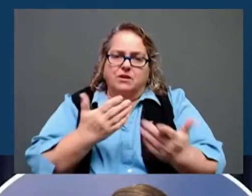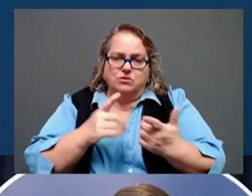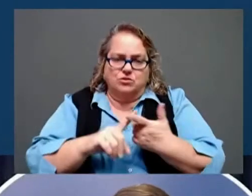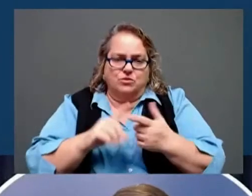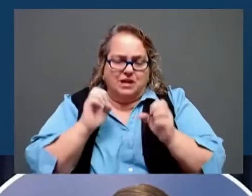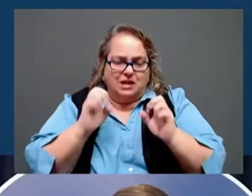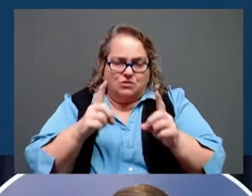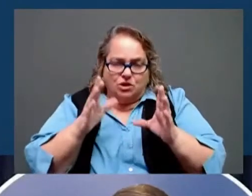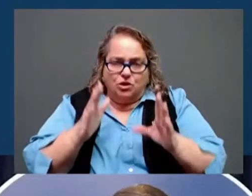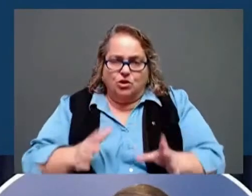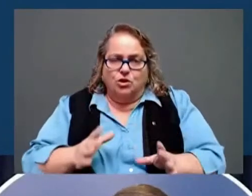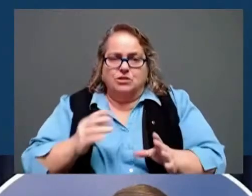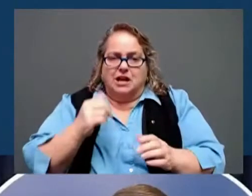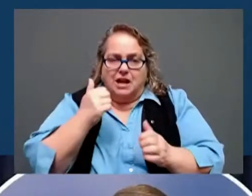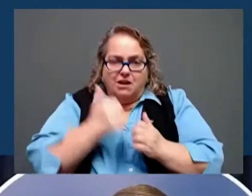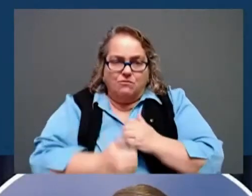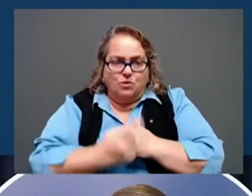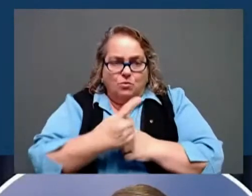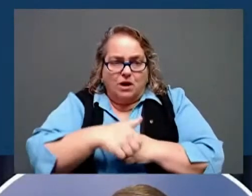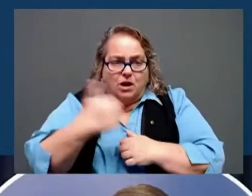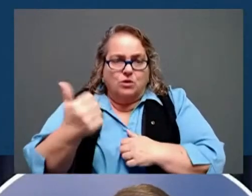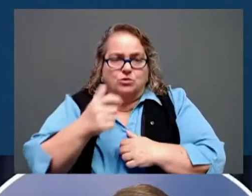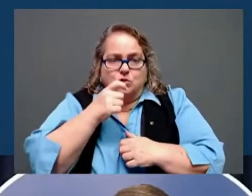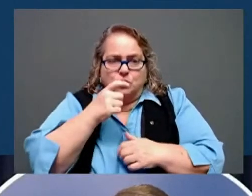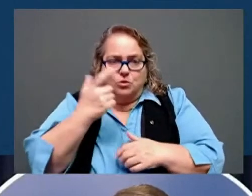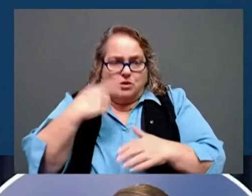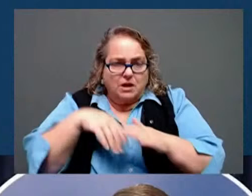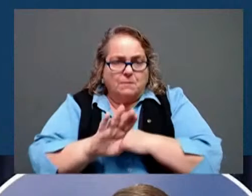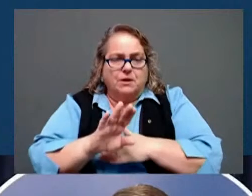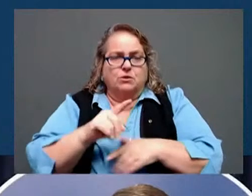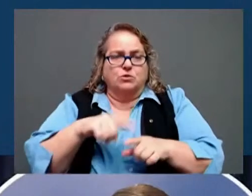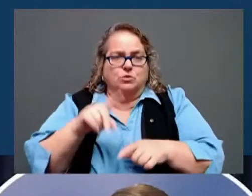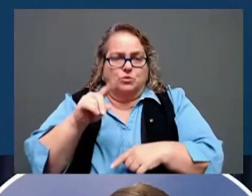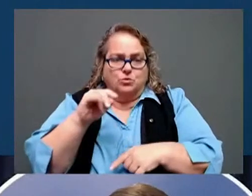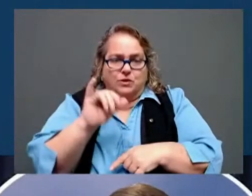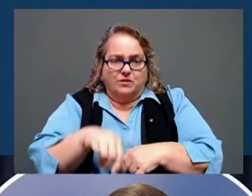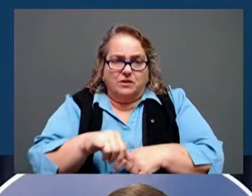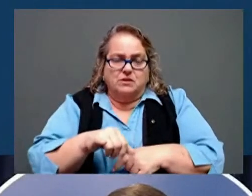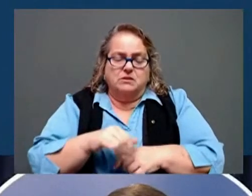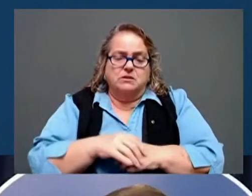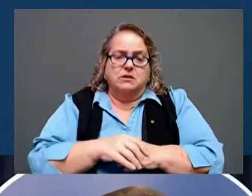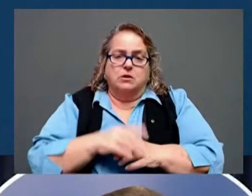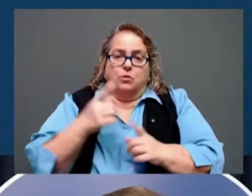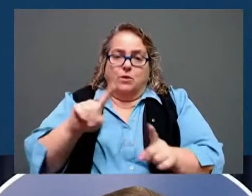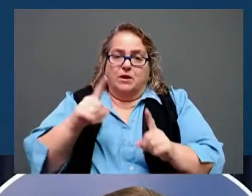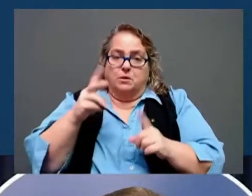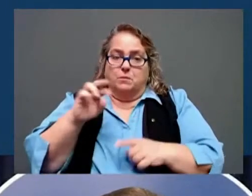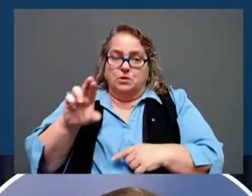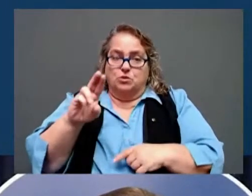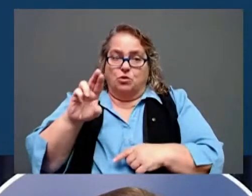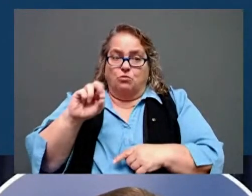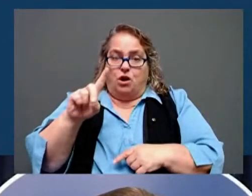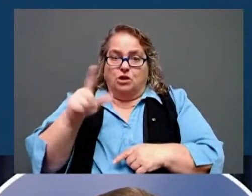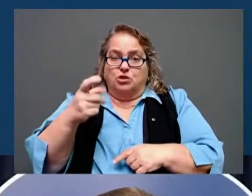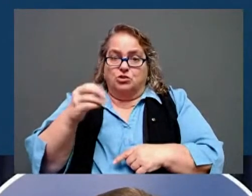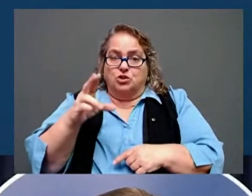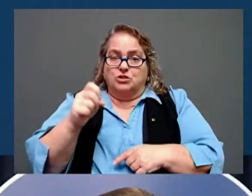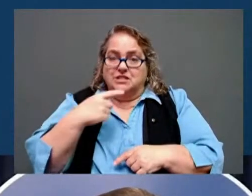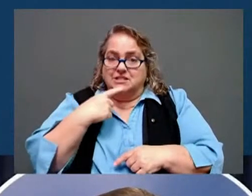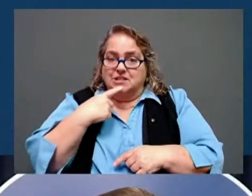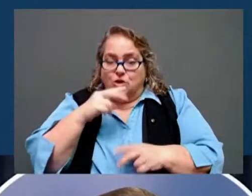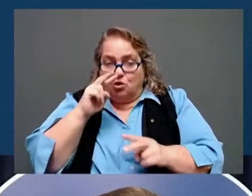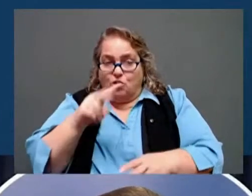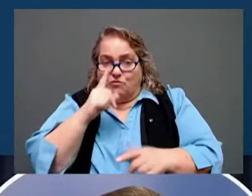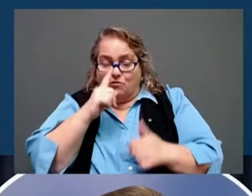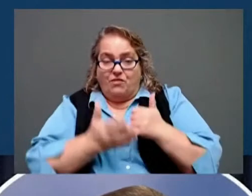and everybody else who came in to do this. You know, when Mr. Rogers says, look for the helpers, these are